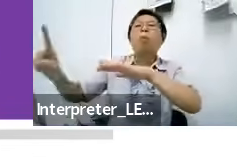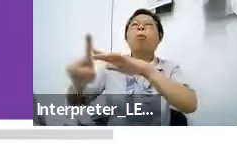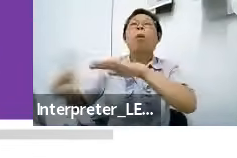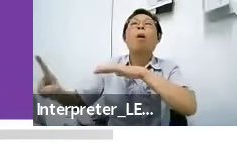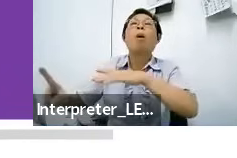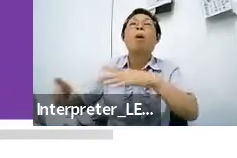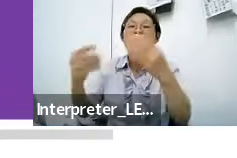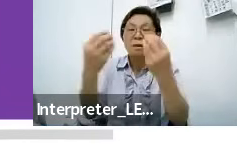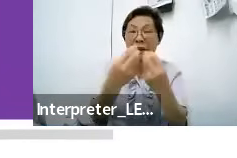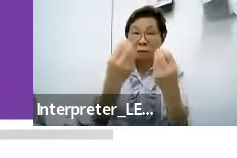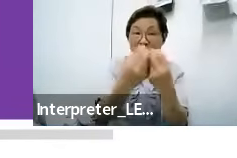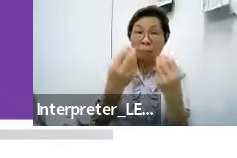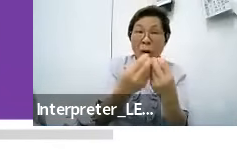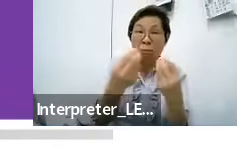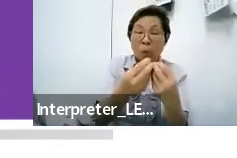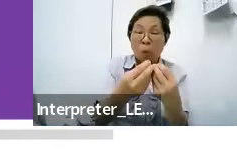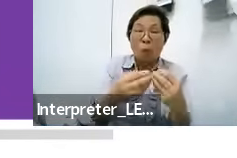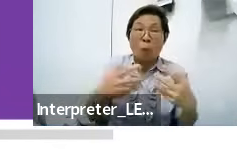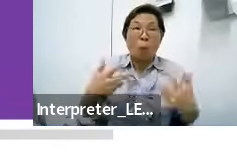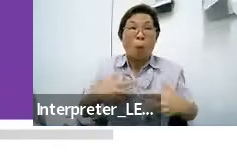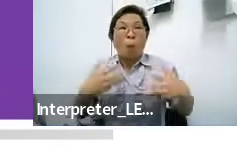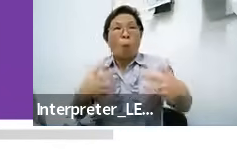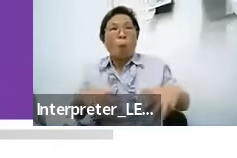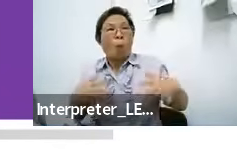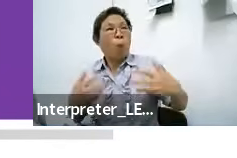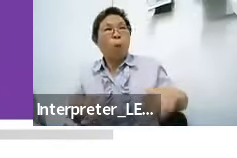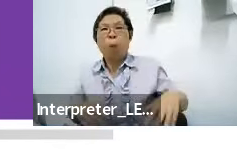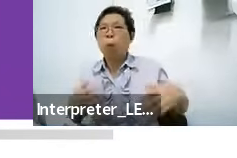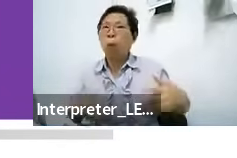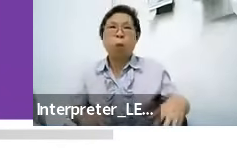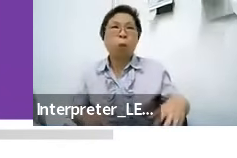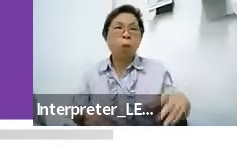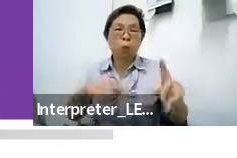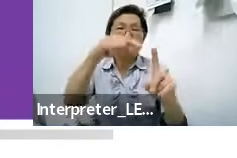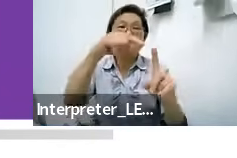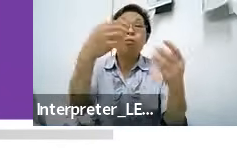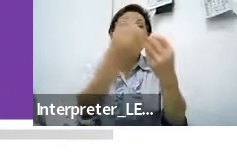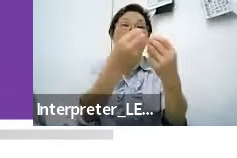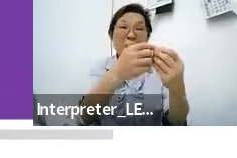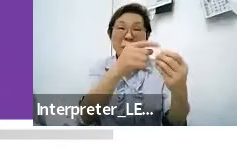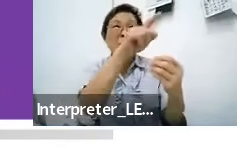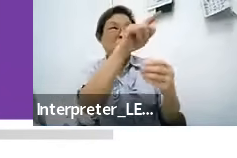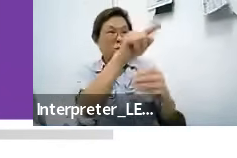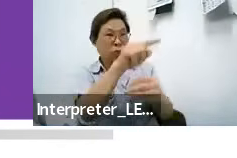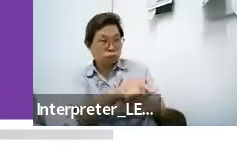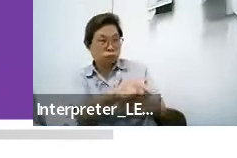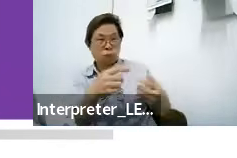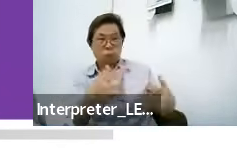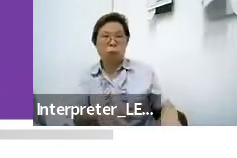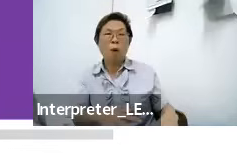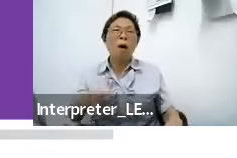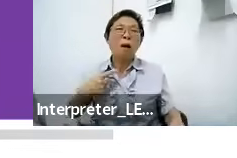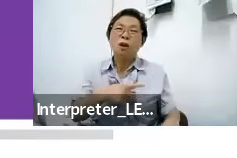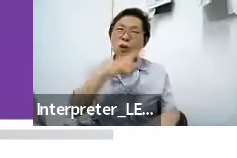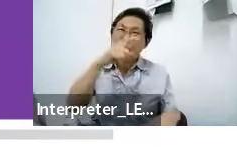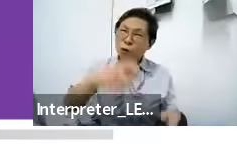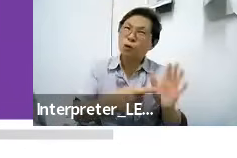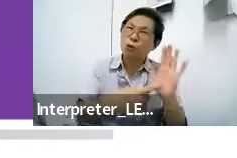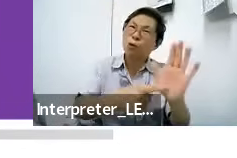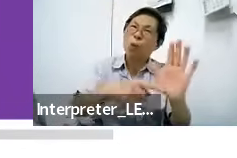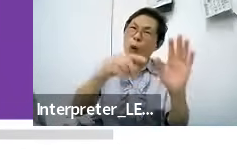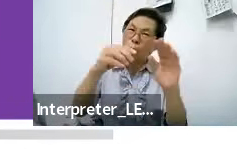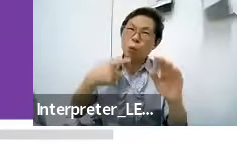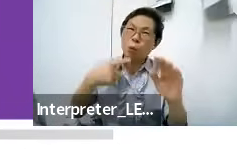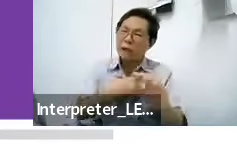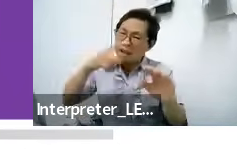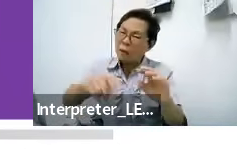statistics are still alarming, and also indicate that there needs to be more work done in